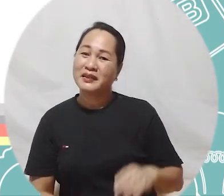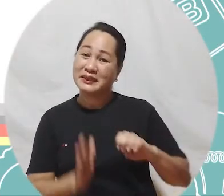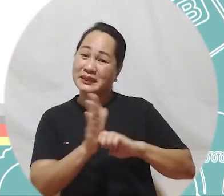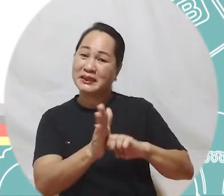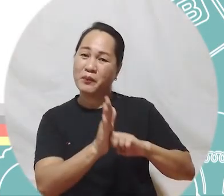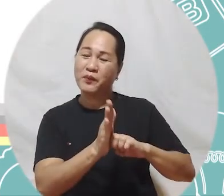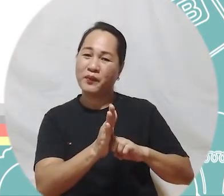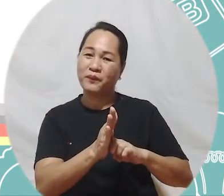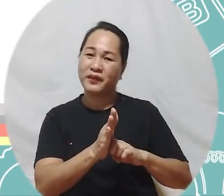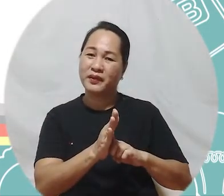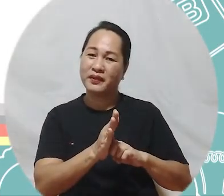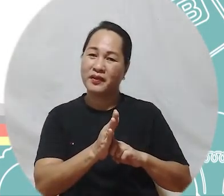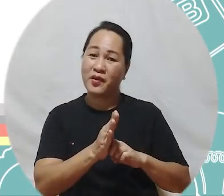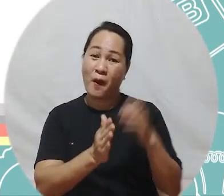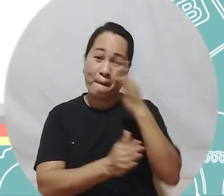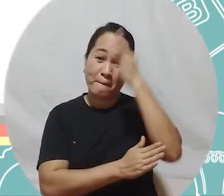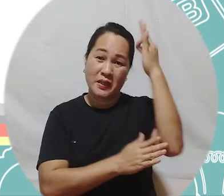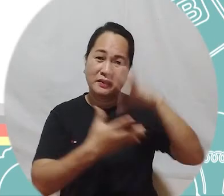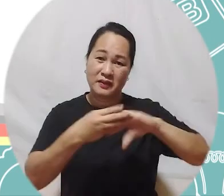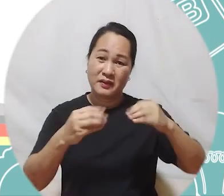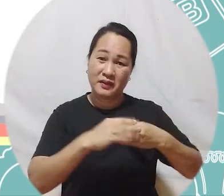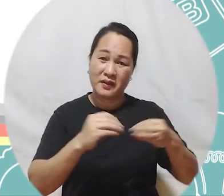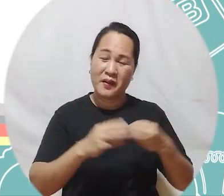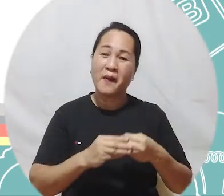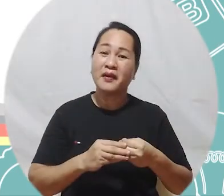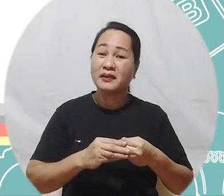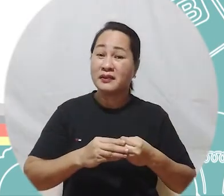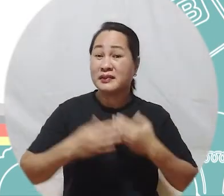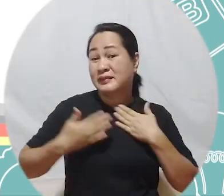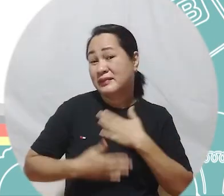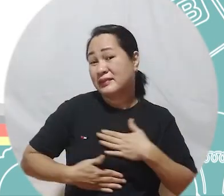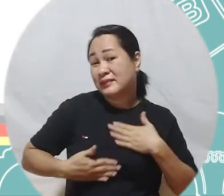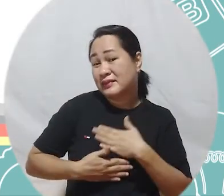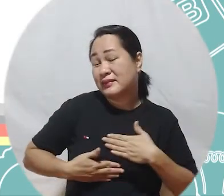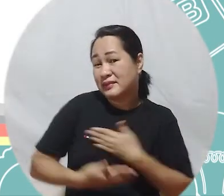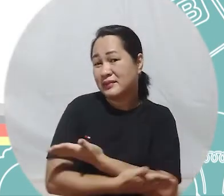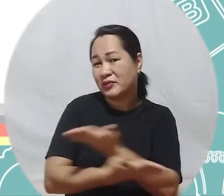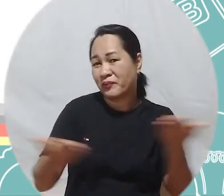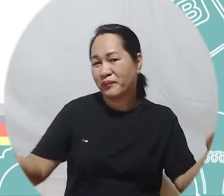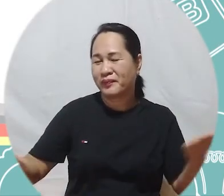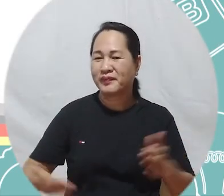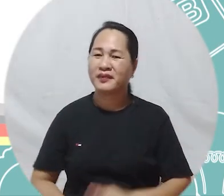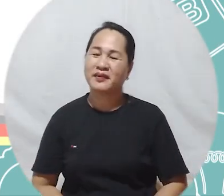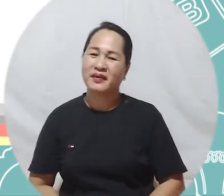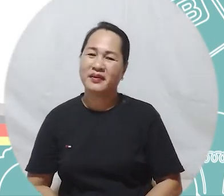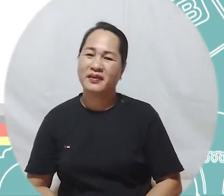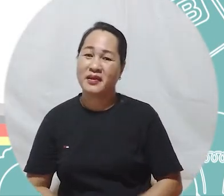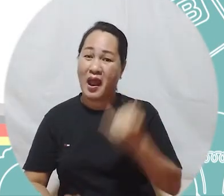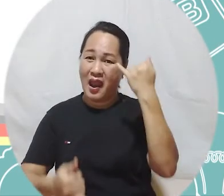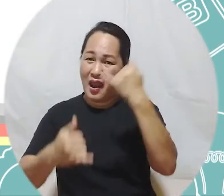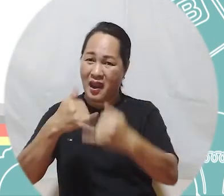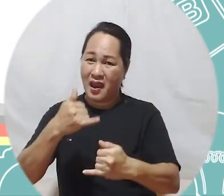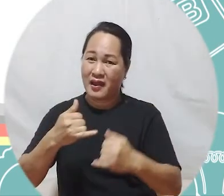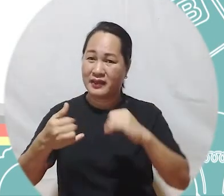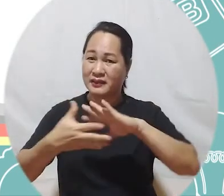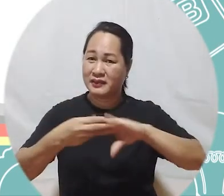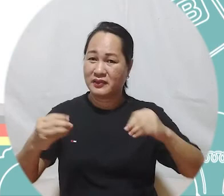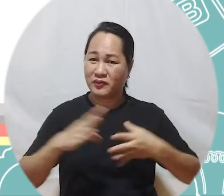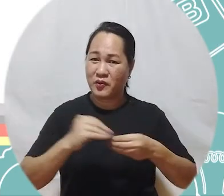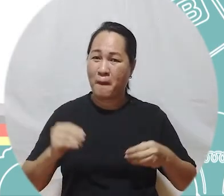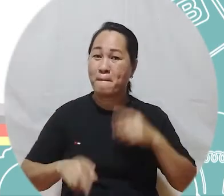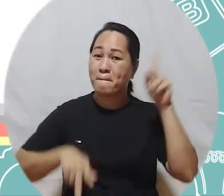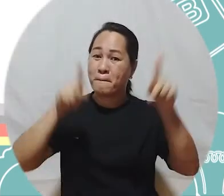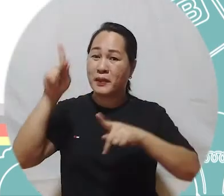Obviously, this is an example of a fantasy story made to entertain us all. Oh, and for our last